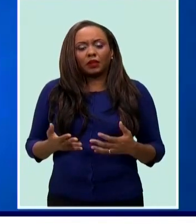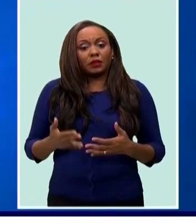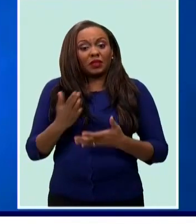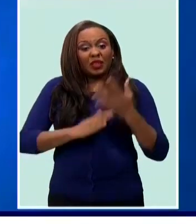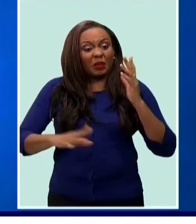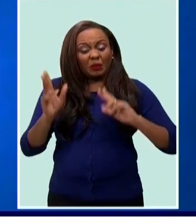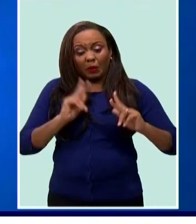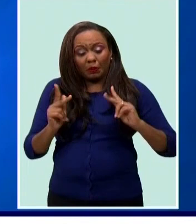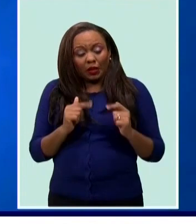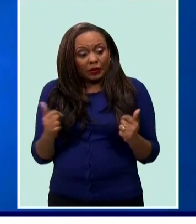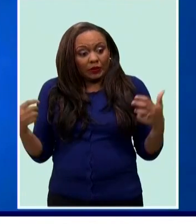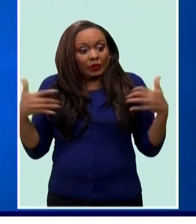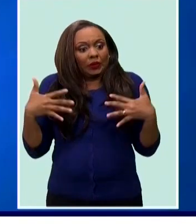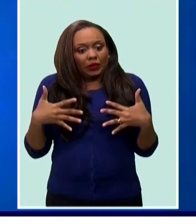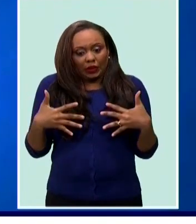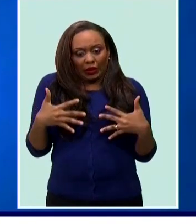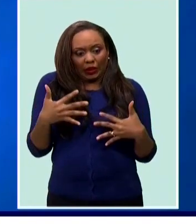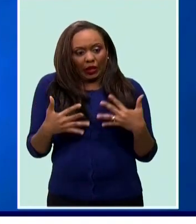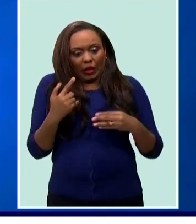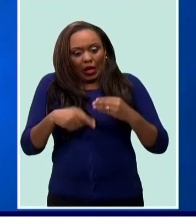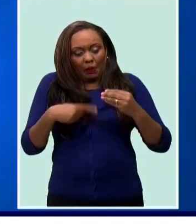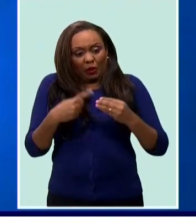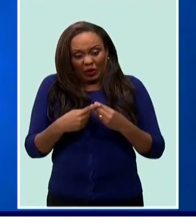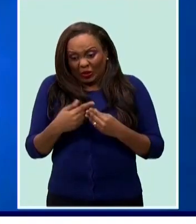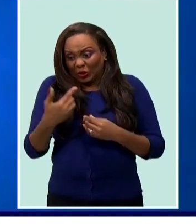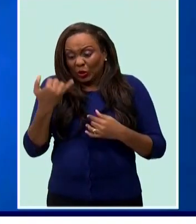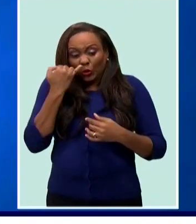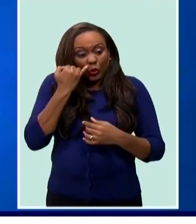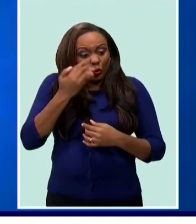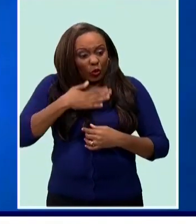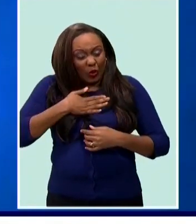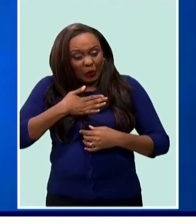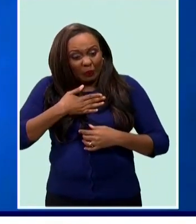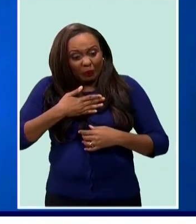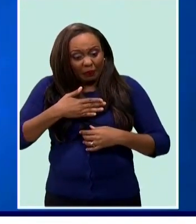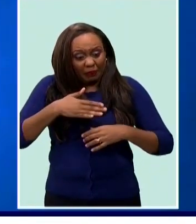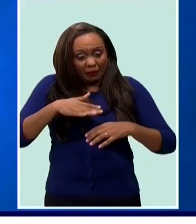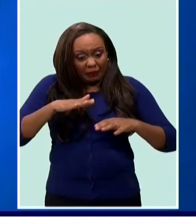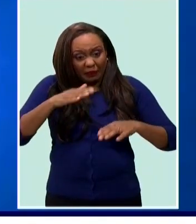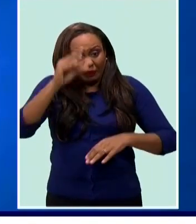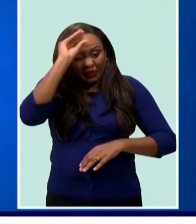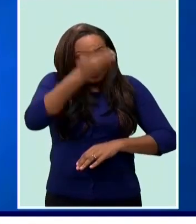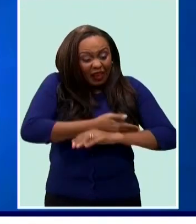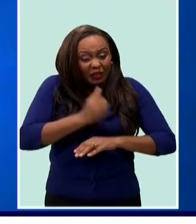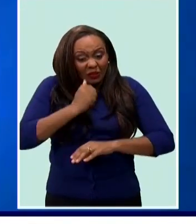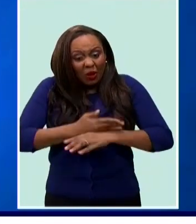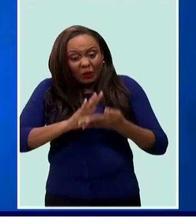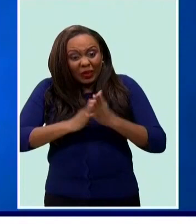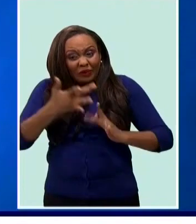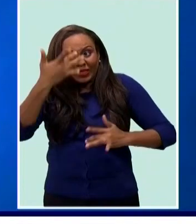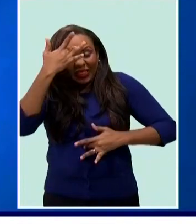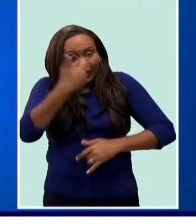minds of many persons in the public that these vaccines are not good or have